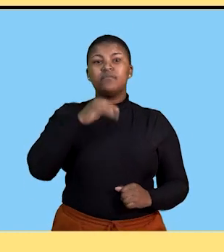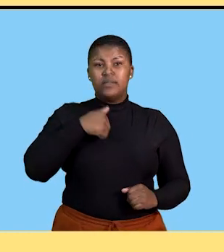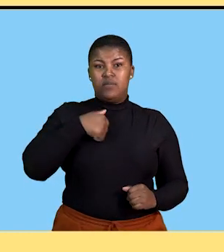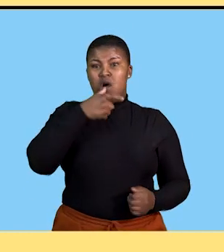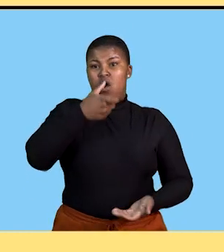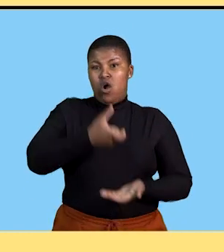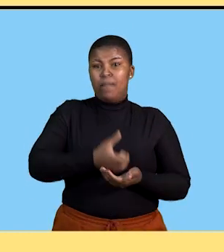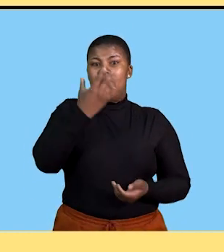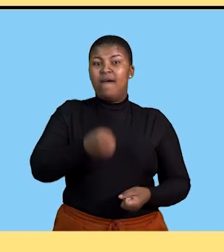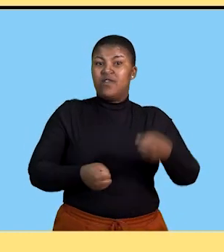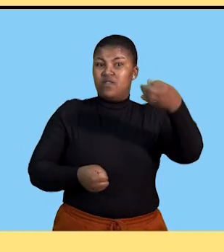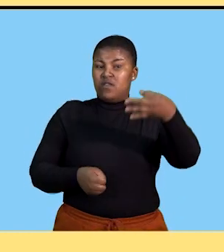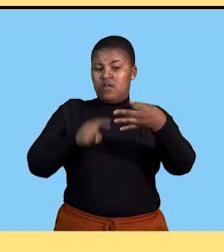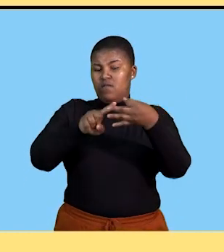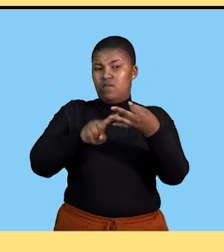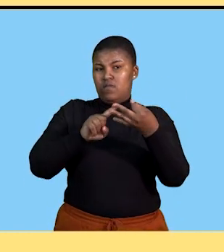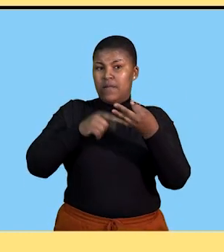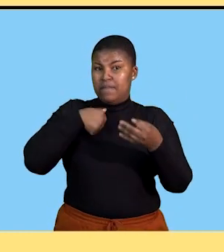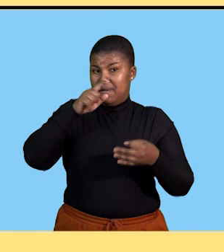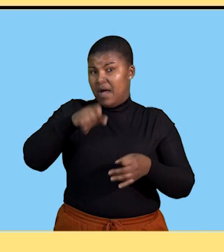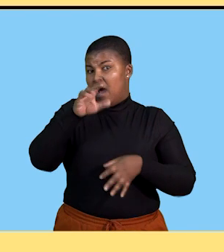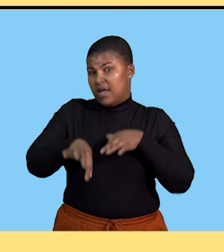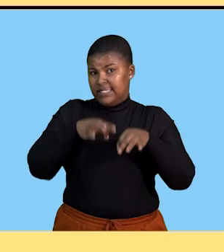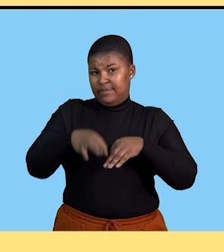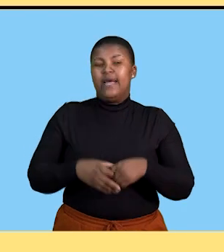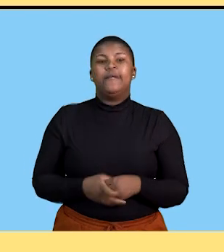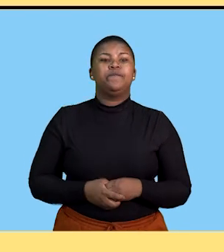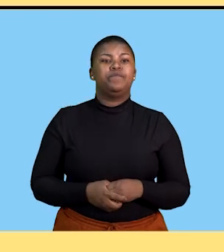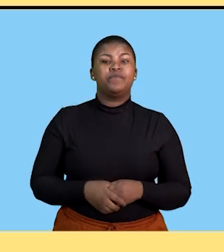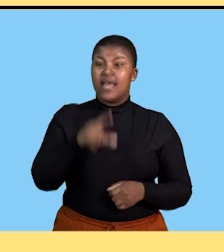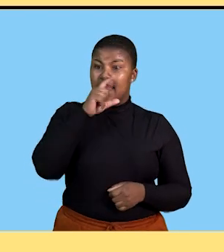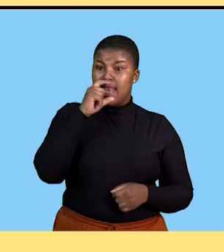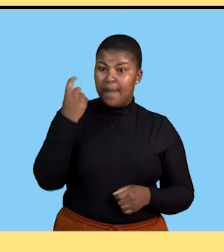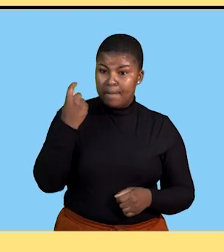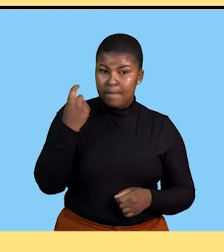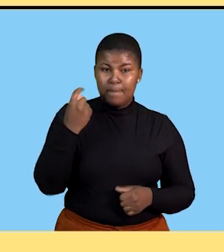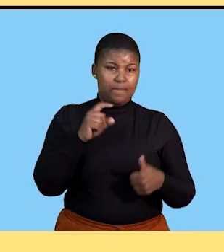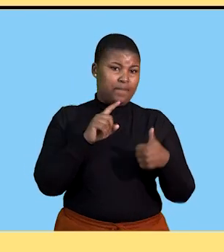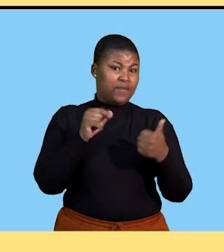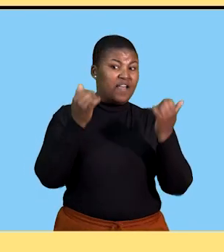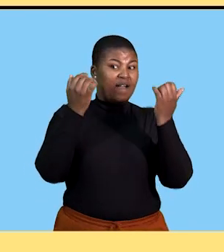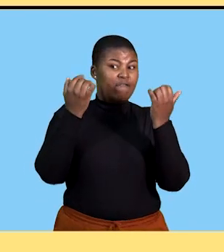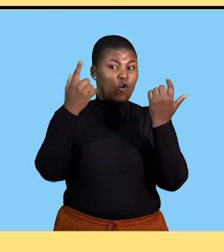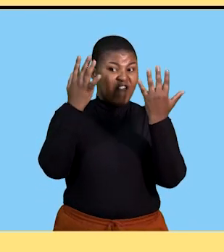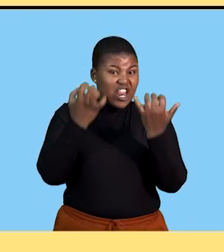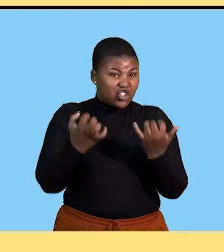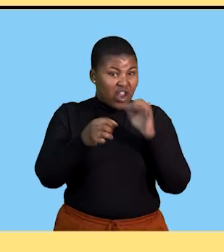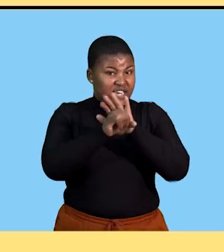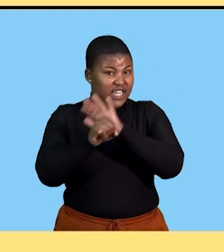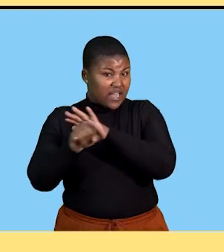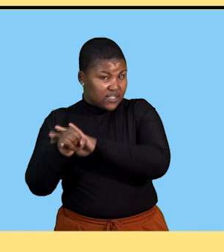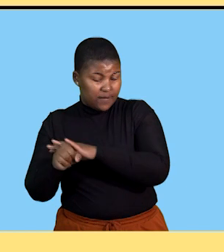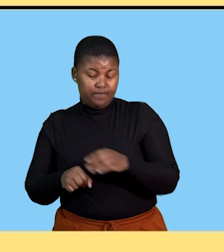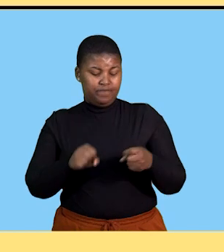I'm commenting, there are 3 aspects that I need to touch. I need to speak of the name of the financial